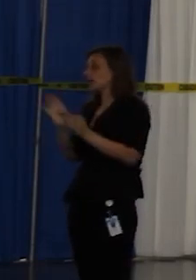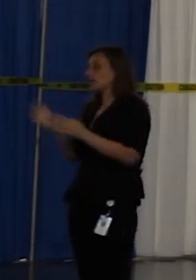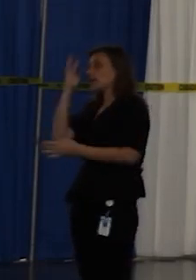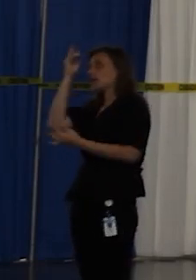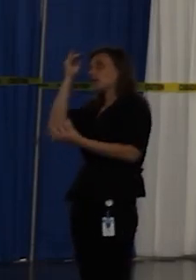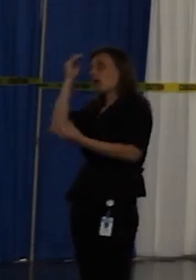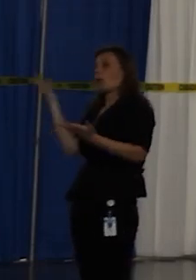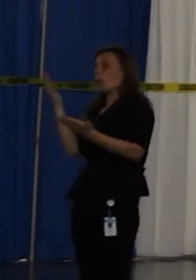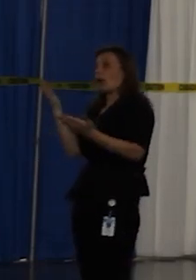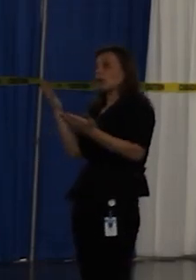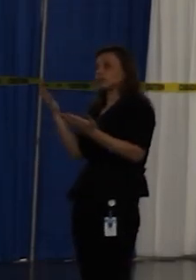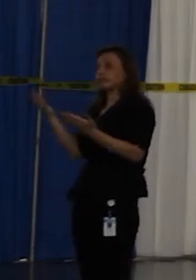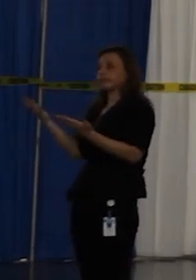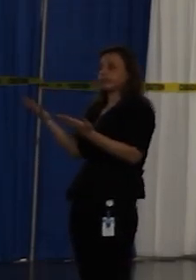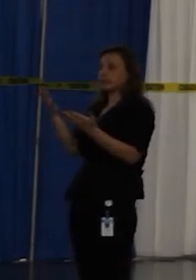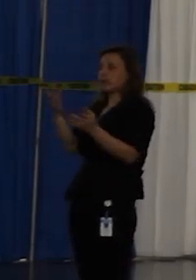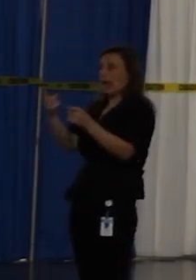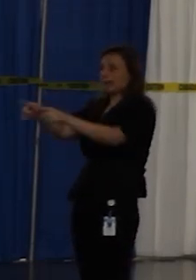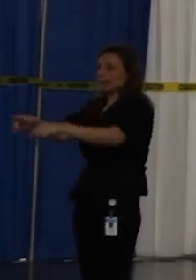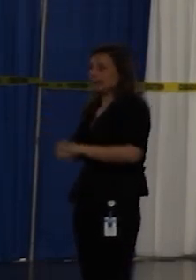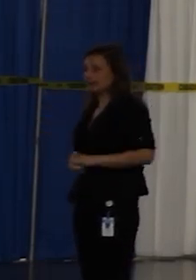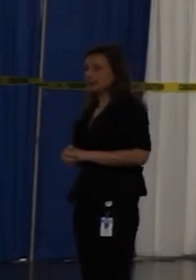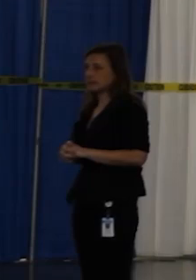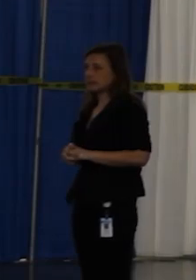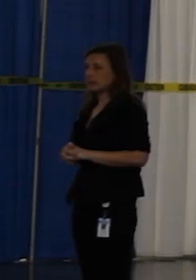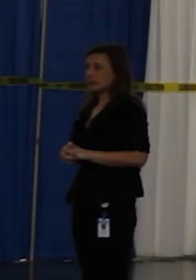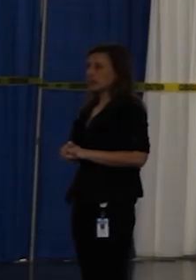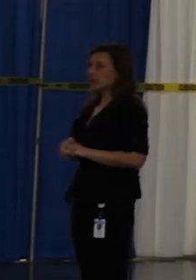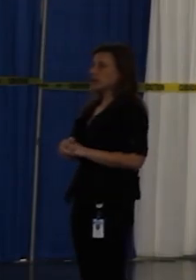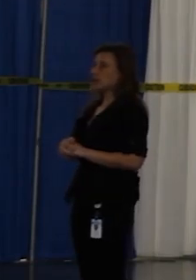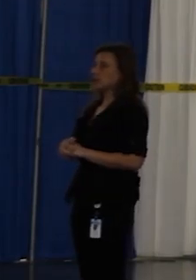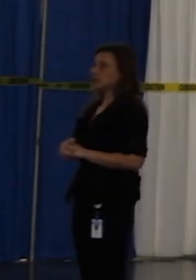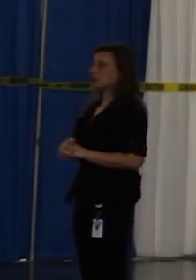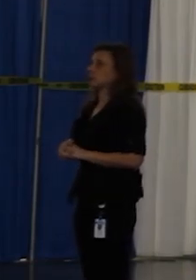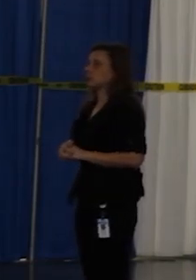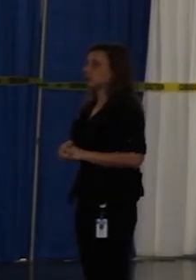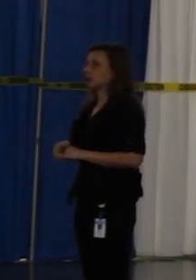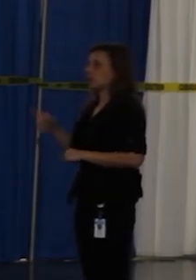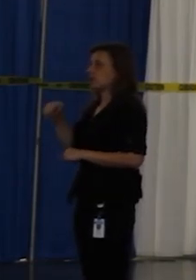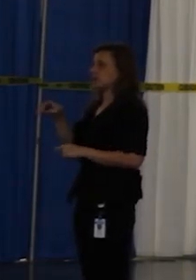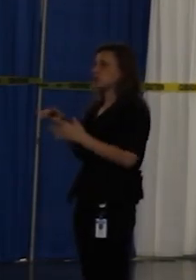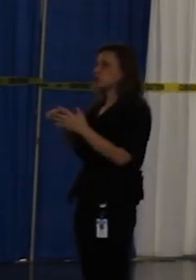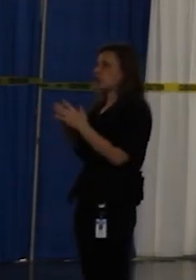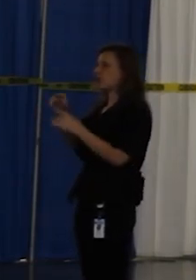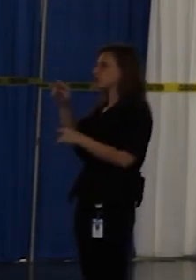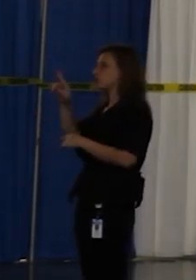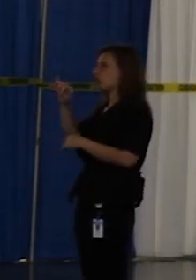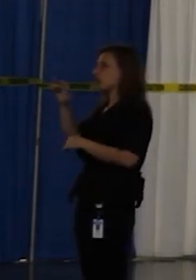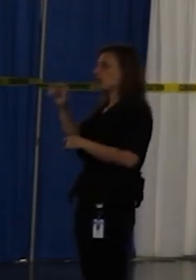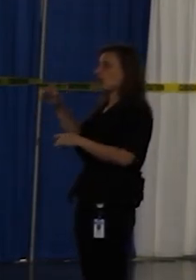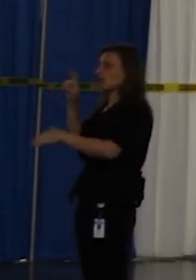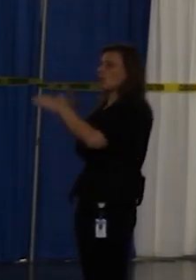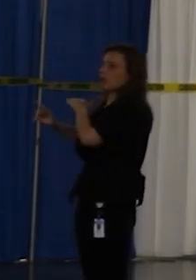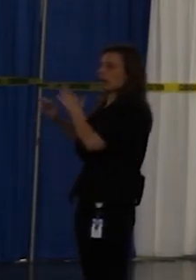season's coming. The tropical outlook's already out there by the hurricane season. That started a couple of days ago. They start that in mid-May to sort of get you ready as well.